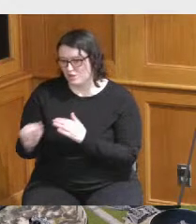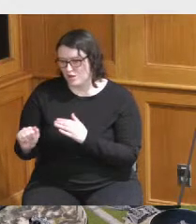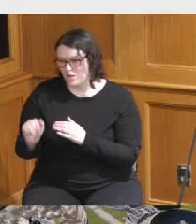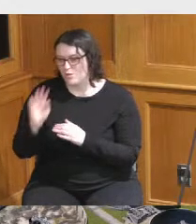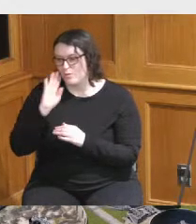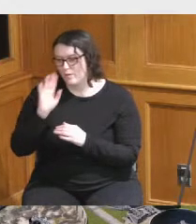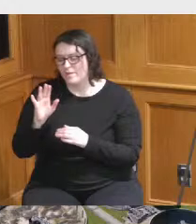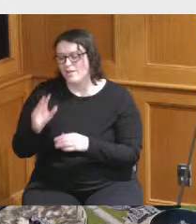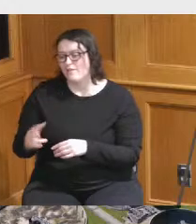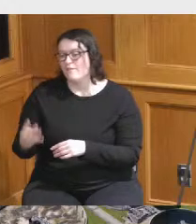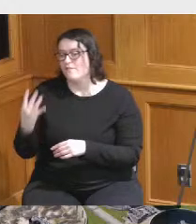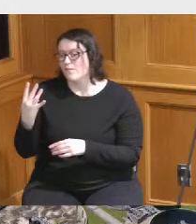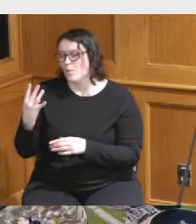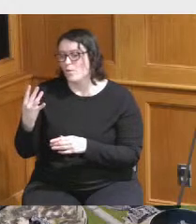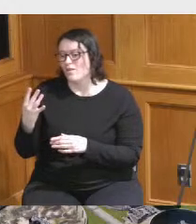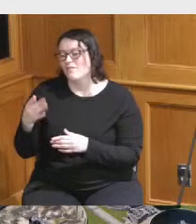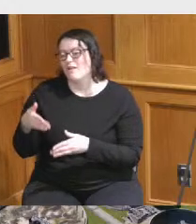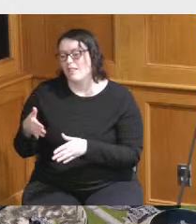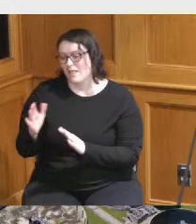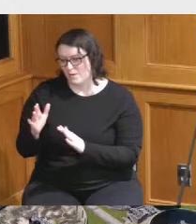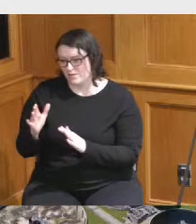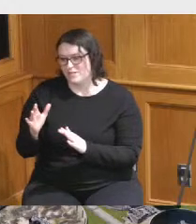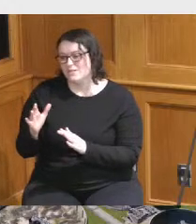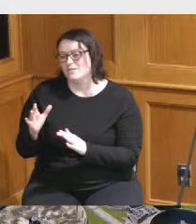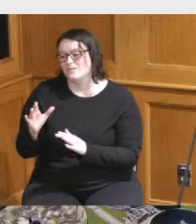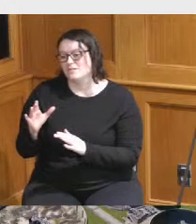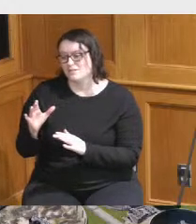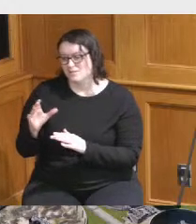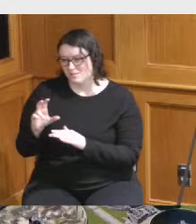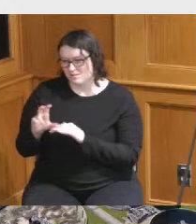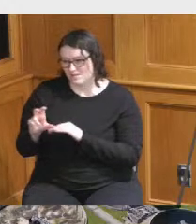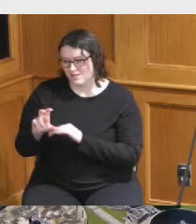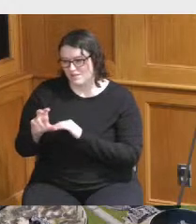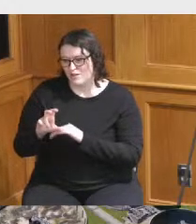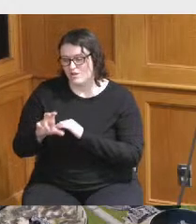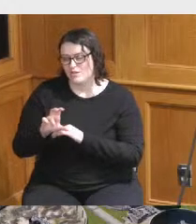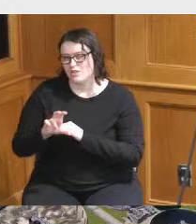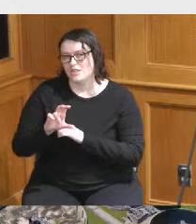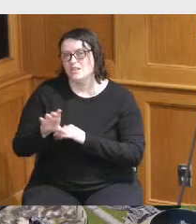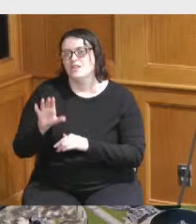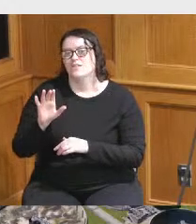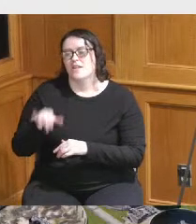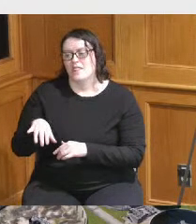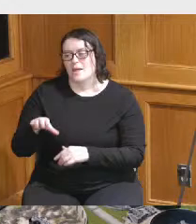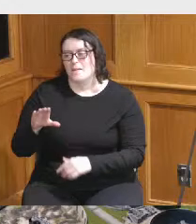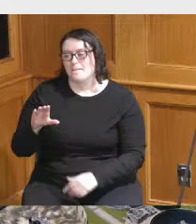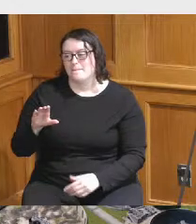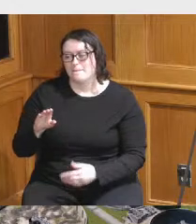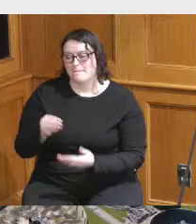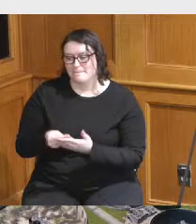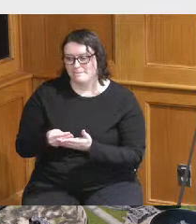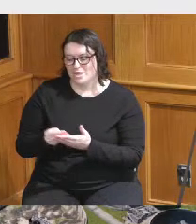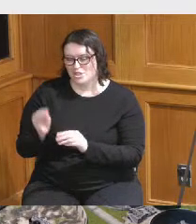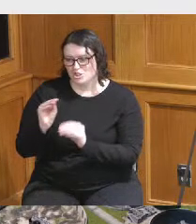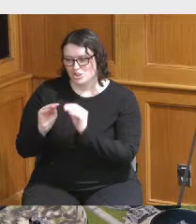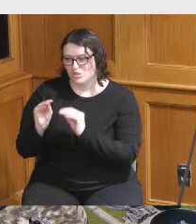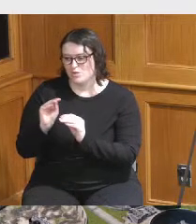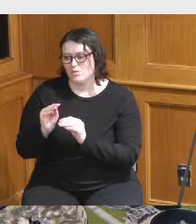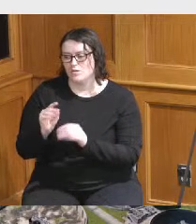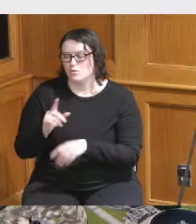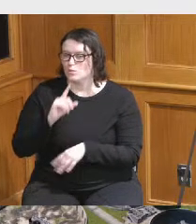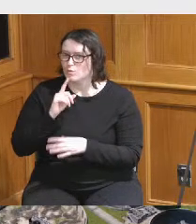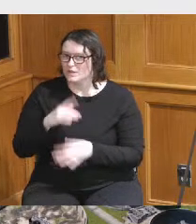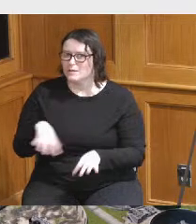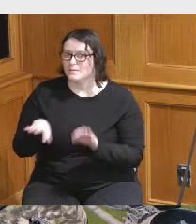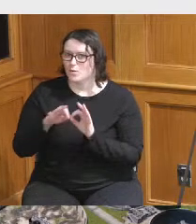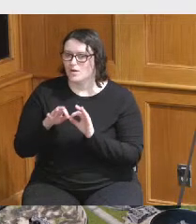enables four capital allowances, pieces of our capital budget that allow a significant portion of really important